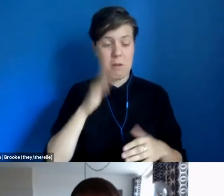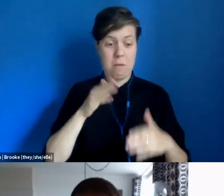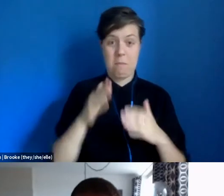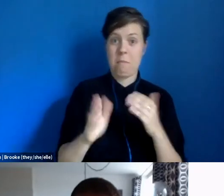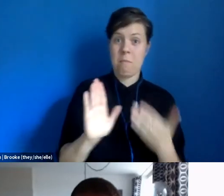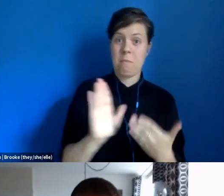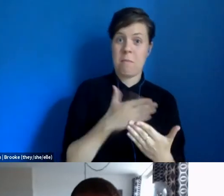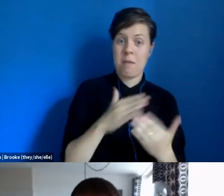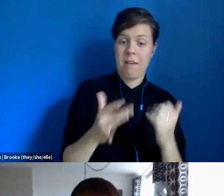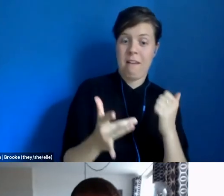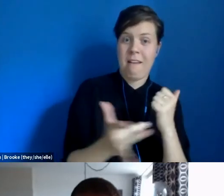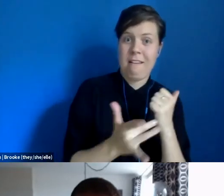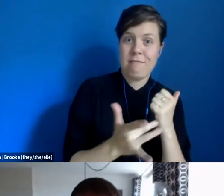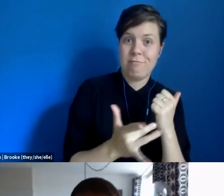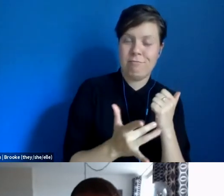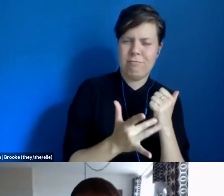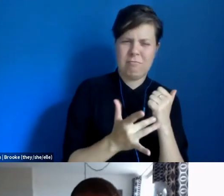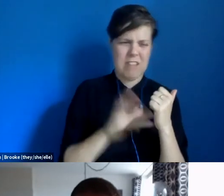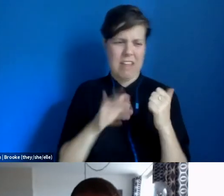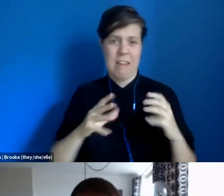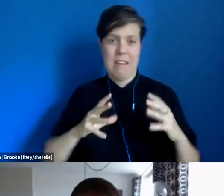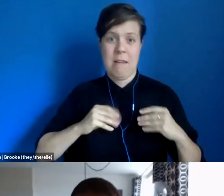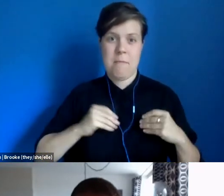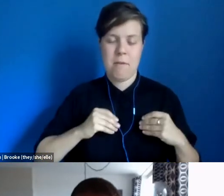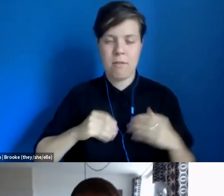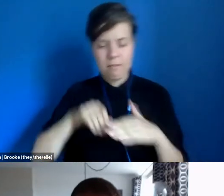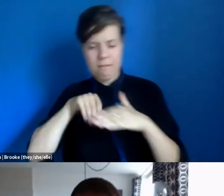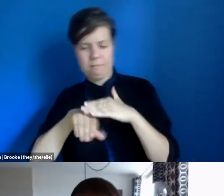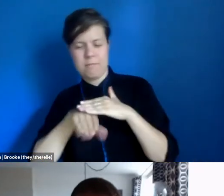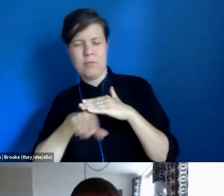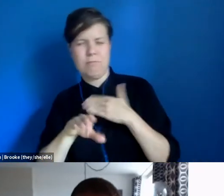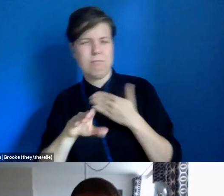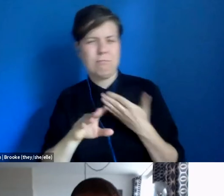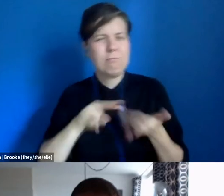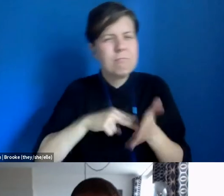technology? What is accessible music technology? And there are